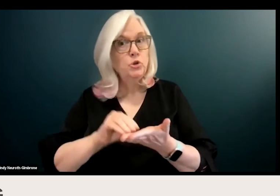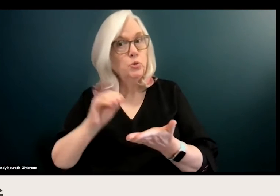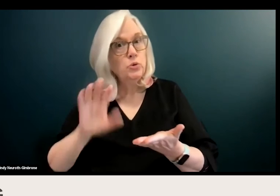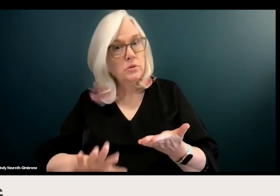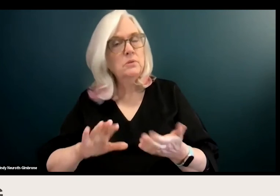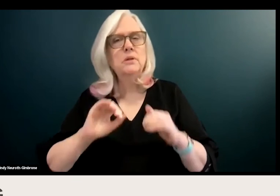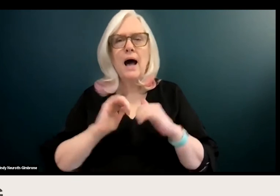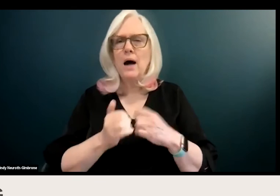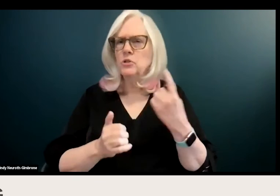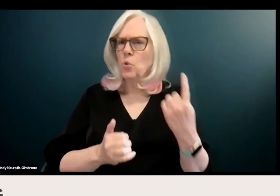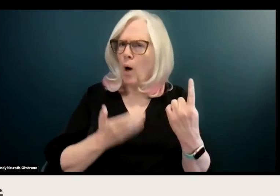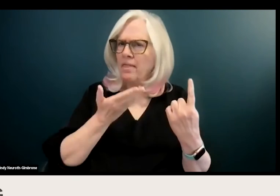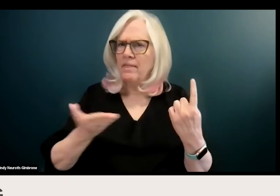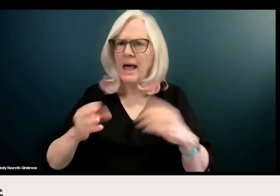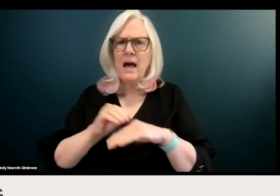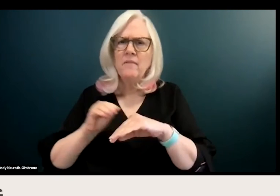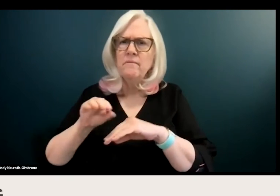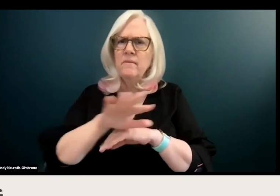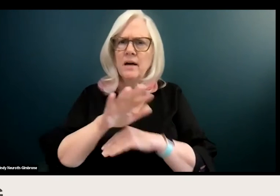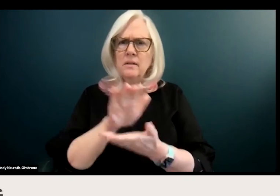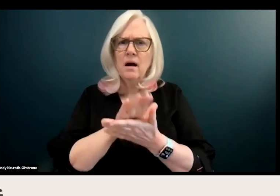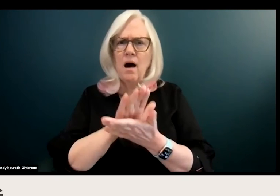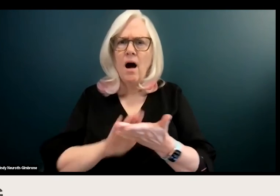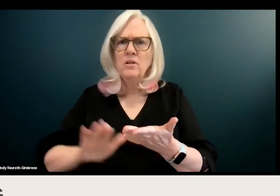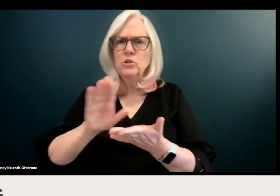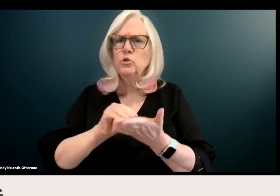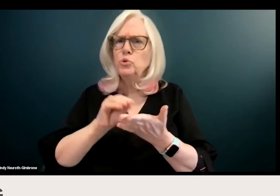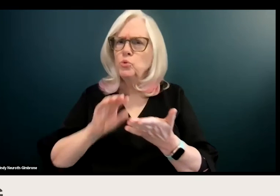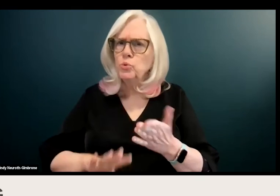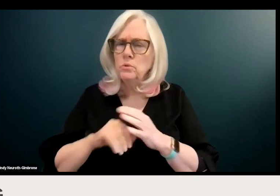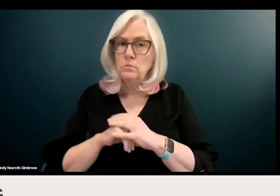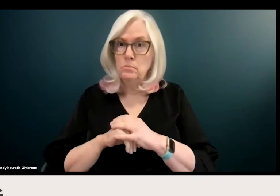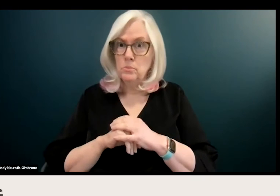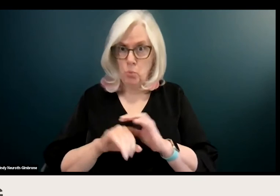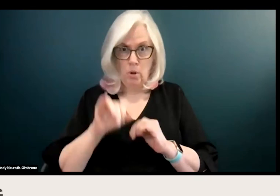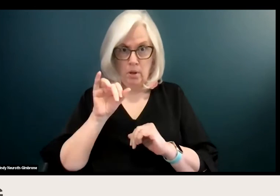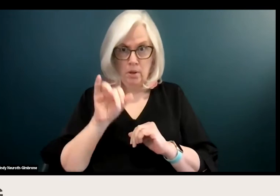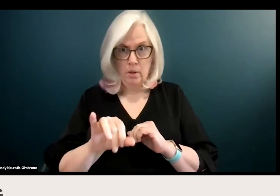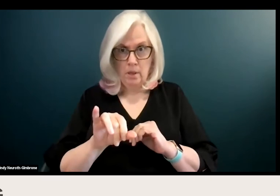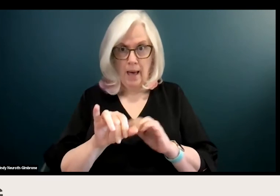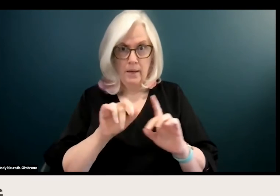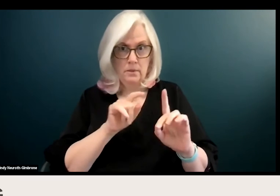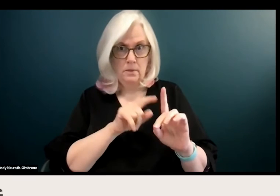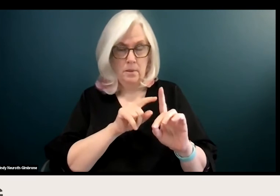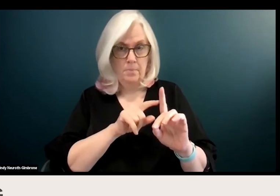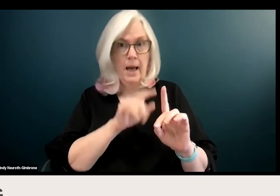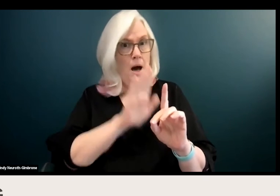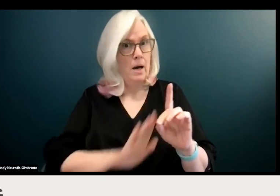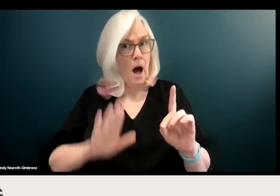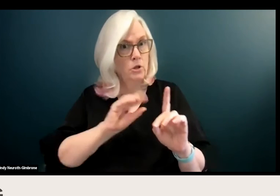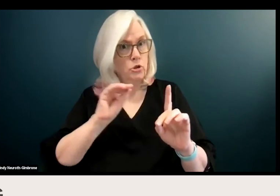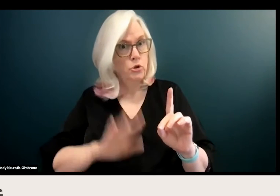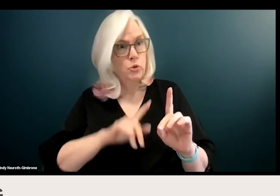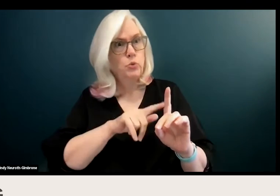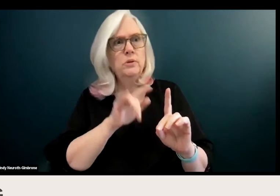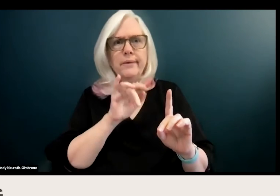college student? How would this be a college student versus another age range of people, or